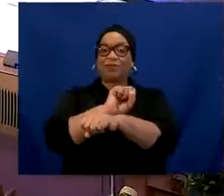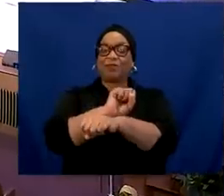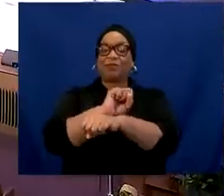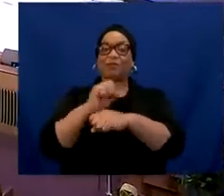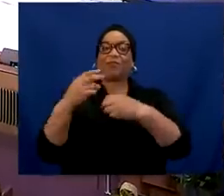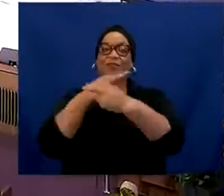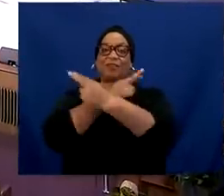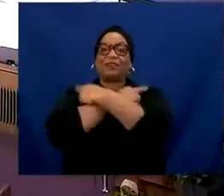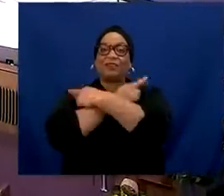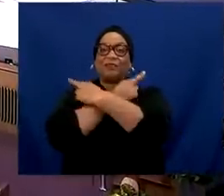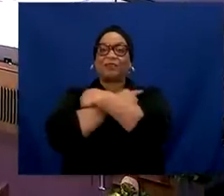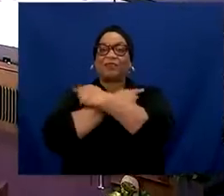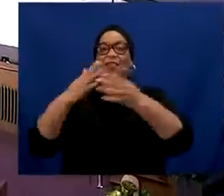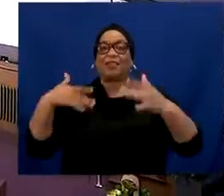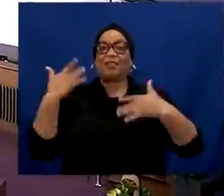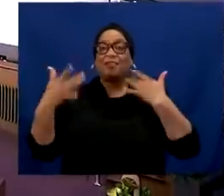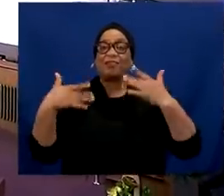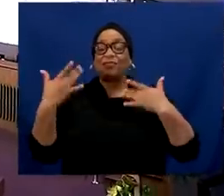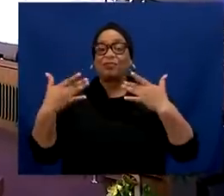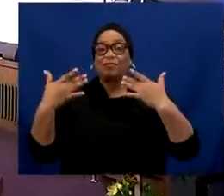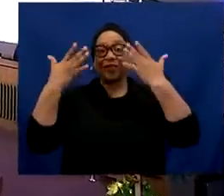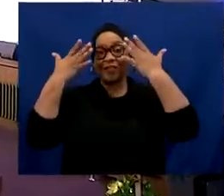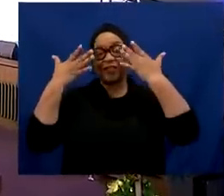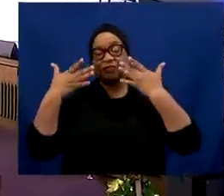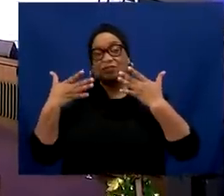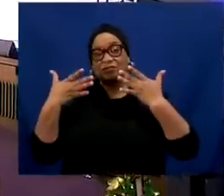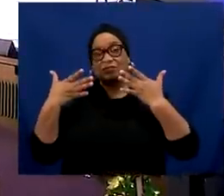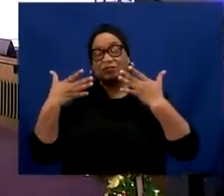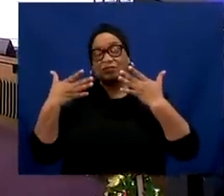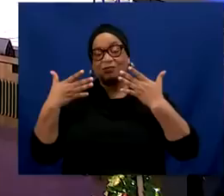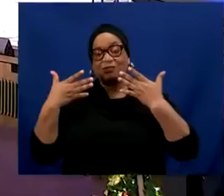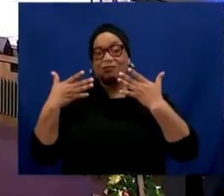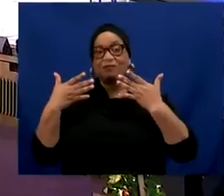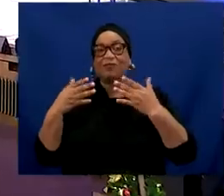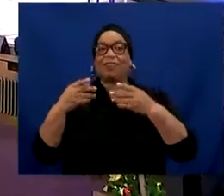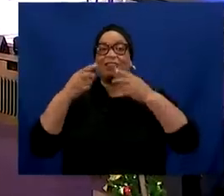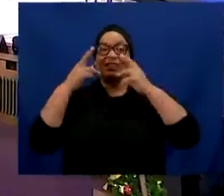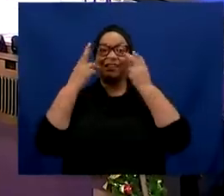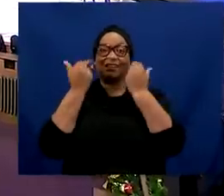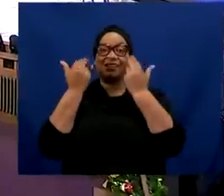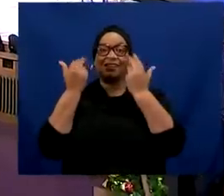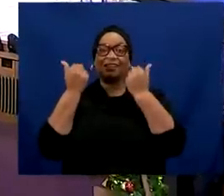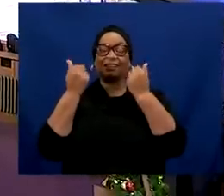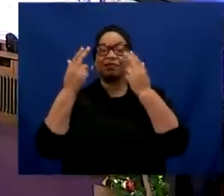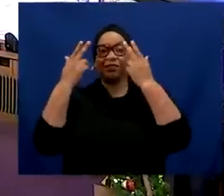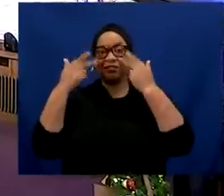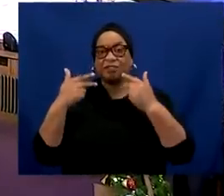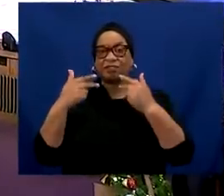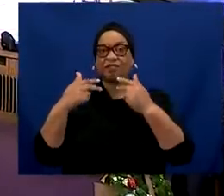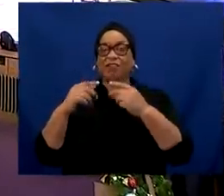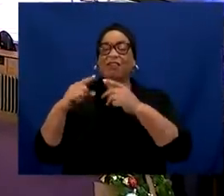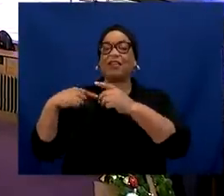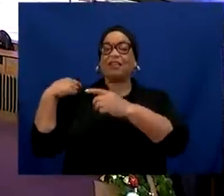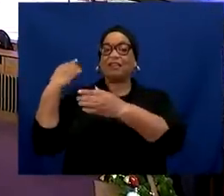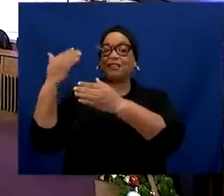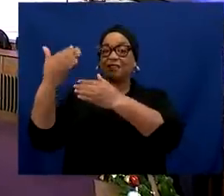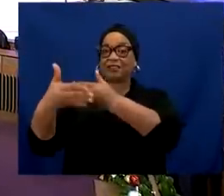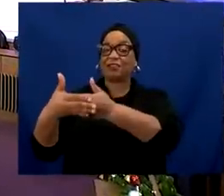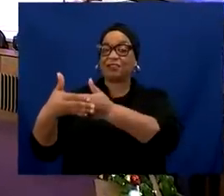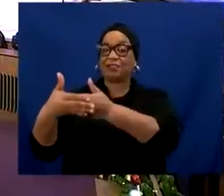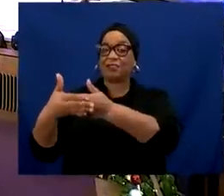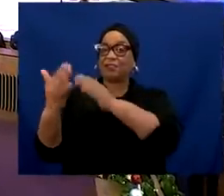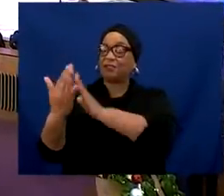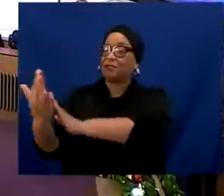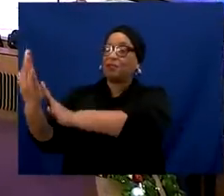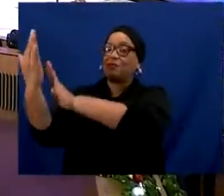labor and in your leisure, in your joy and in your sorrow, in your laughter and likewise in your tears, until that day when we